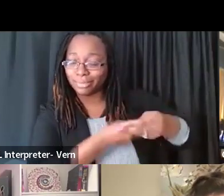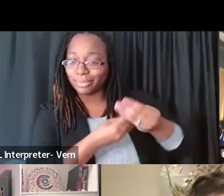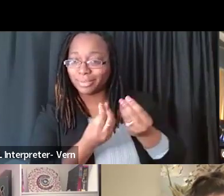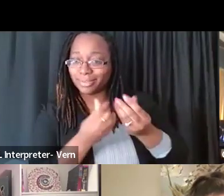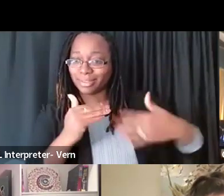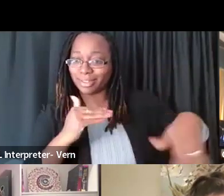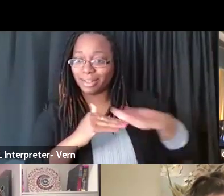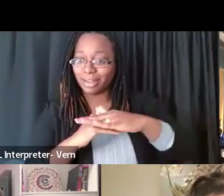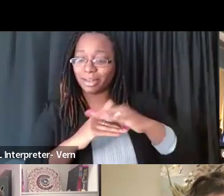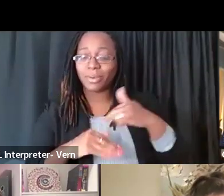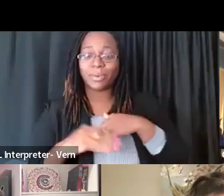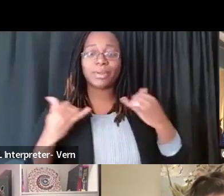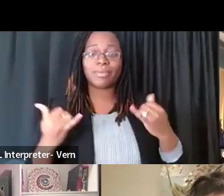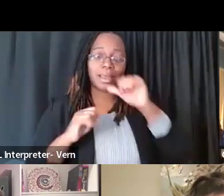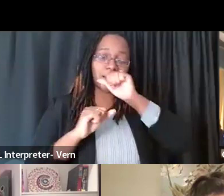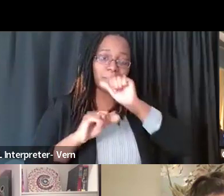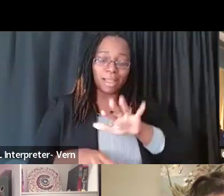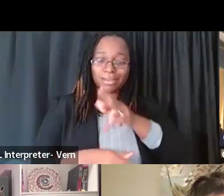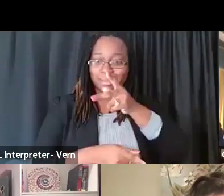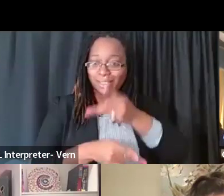and privileged to work on.